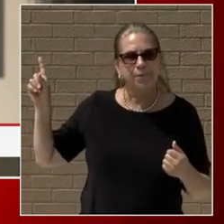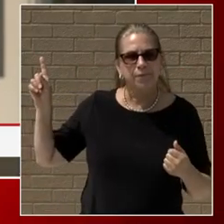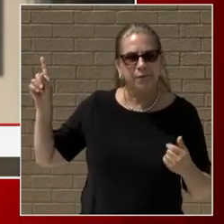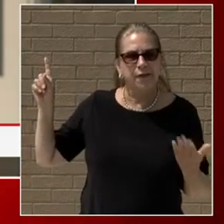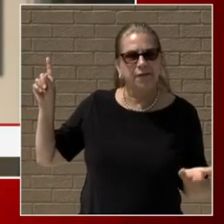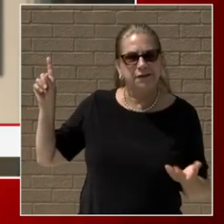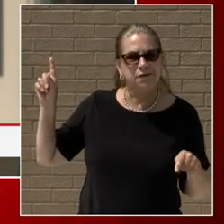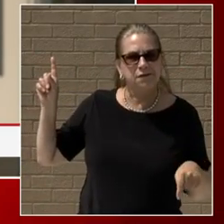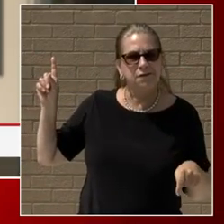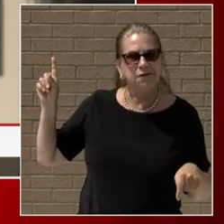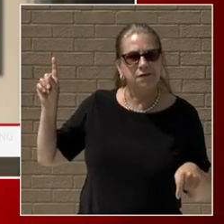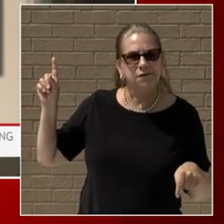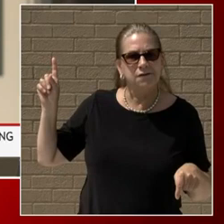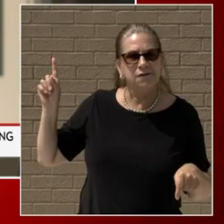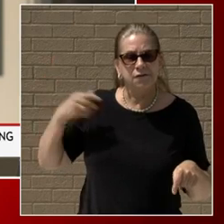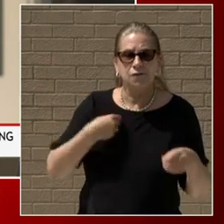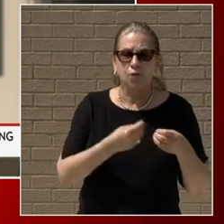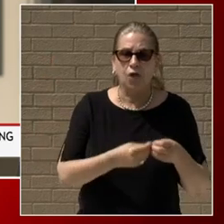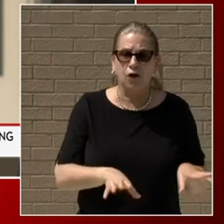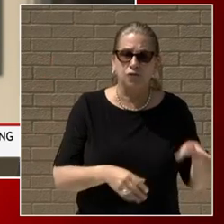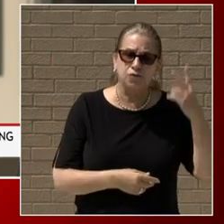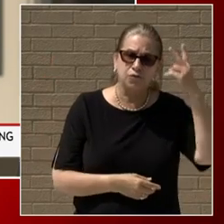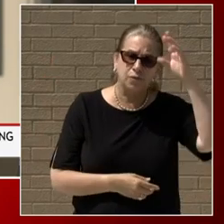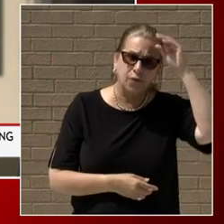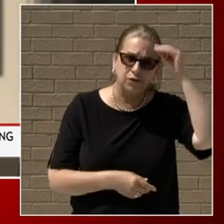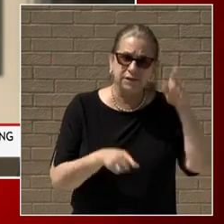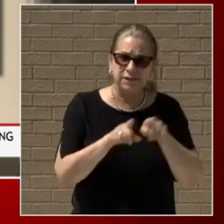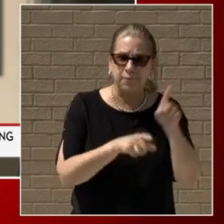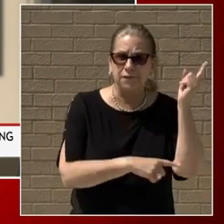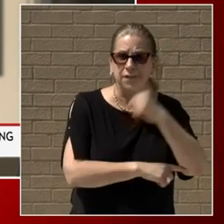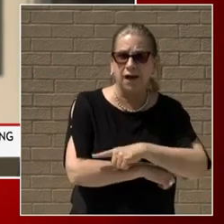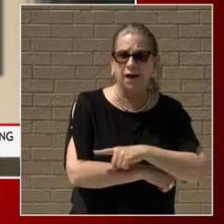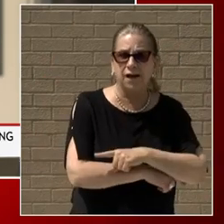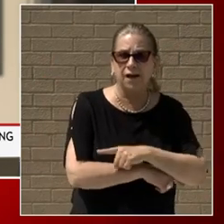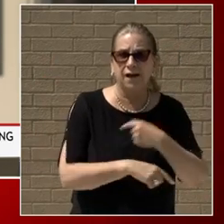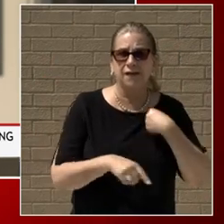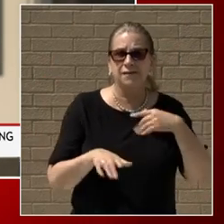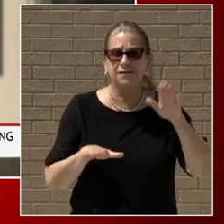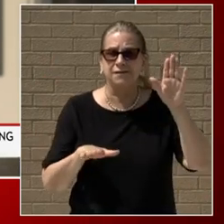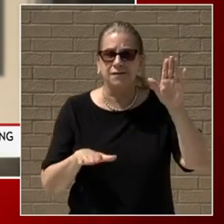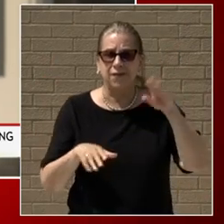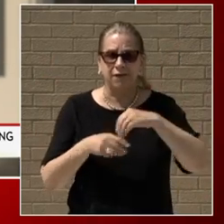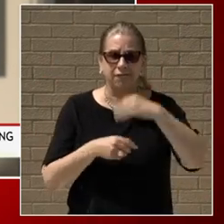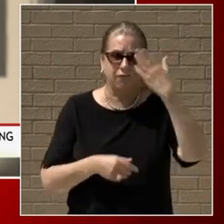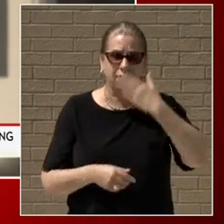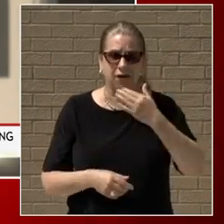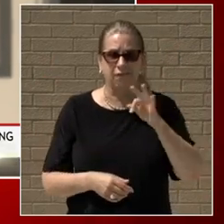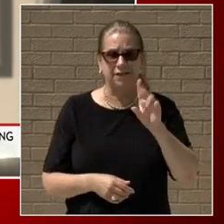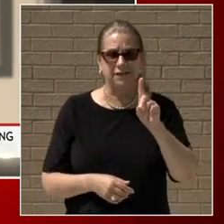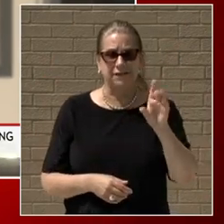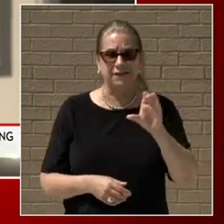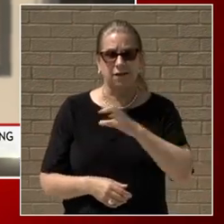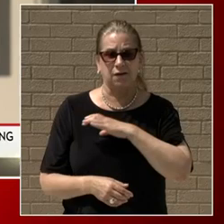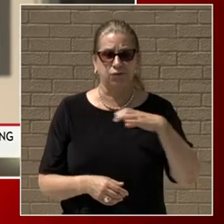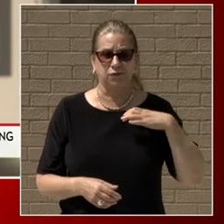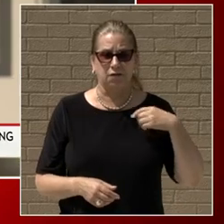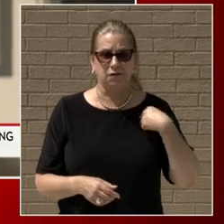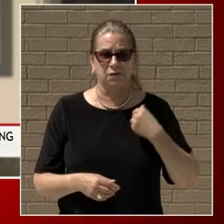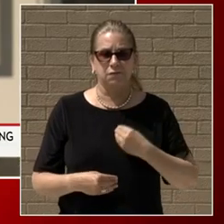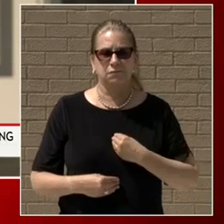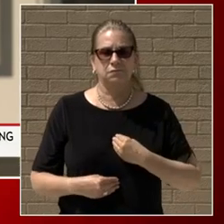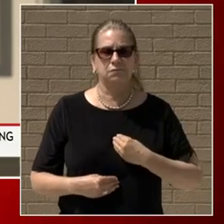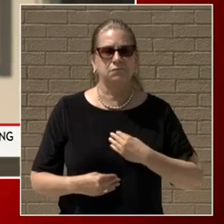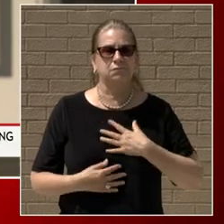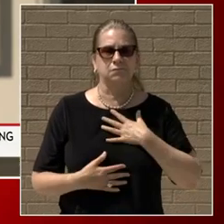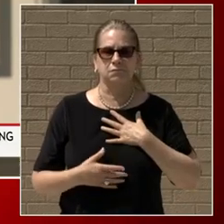Mercer and LaVon Boogie Stagg. Both their memories live on. I want to thank them for becoming my inspiration to keep the marathon going. Thank